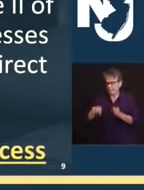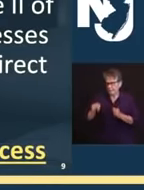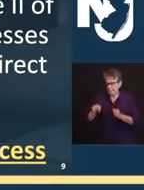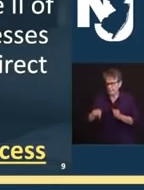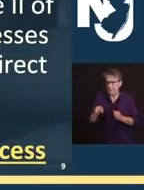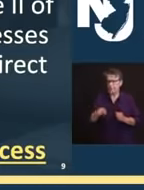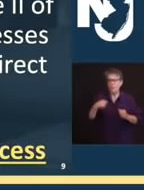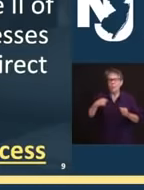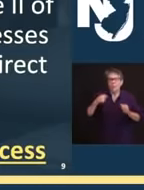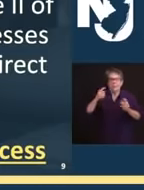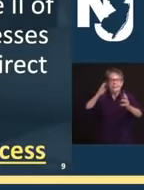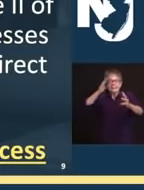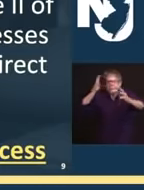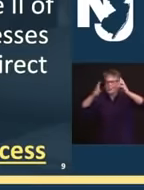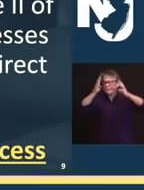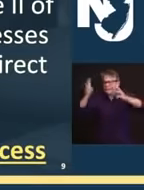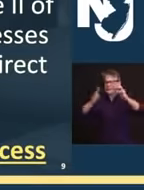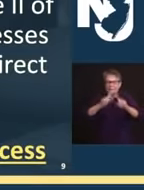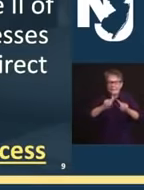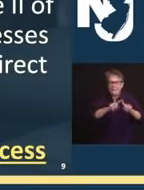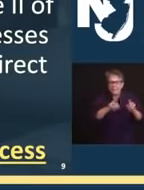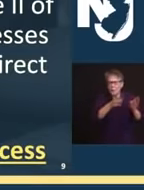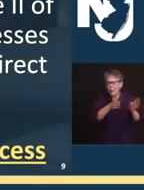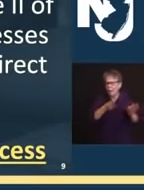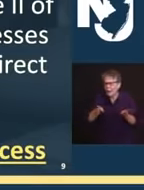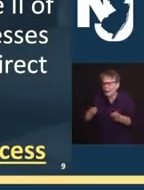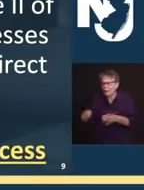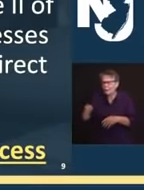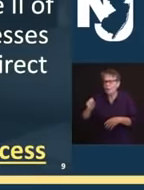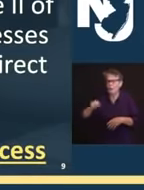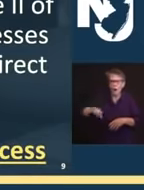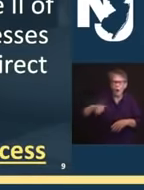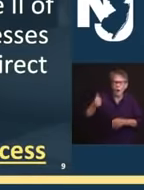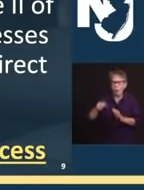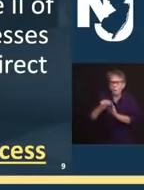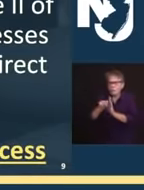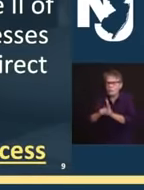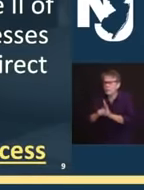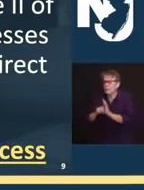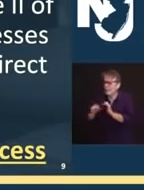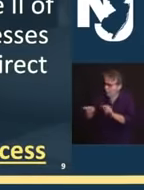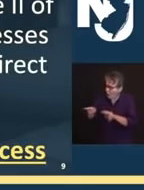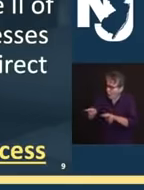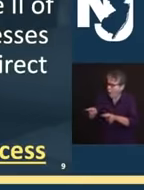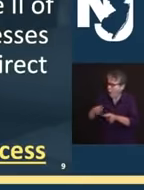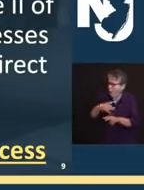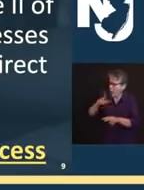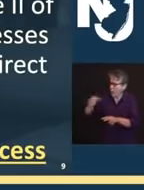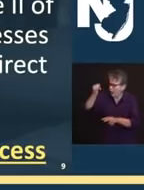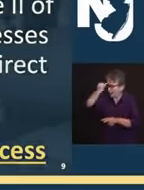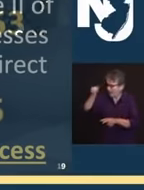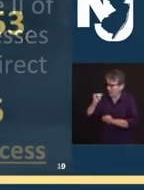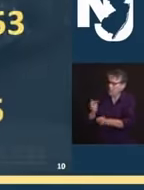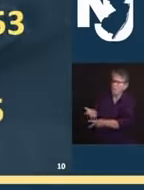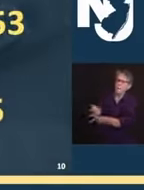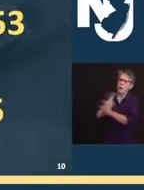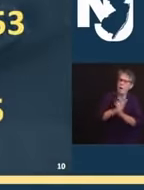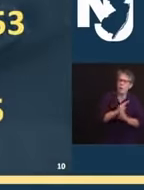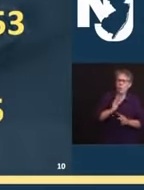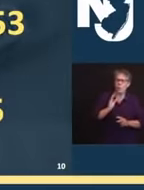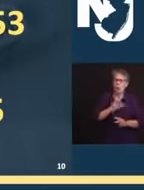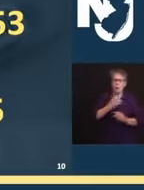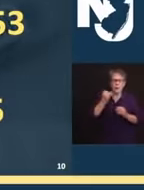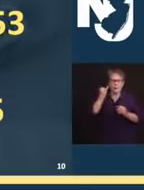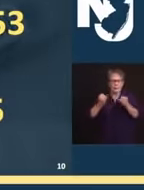others across this nation, and that should be a true point of Jersey pride. Now let's take a look, Judy, at the overnight numbers. Today, we